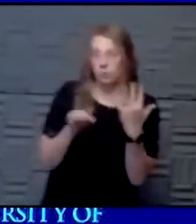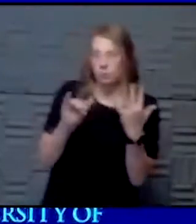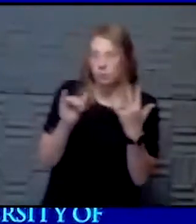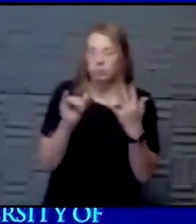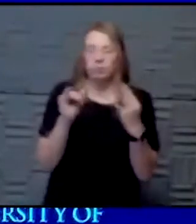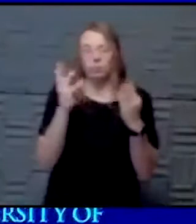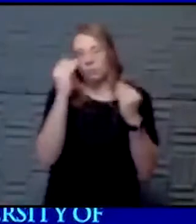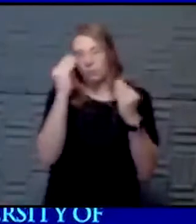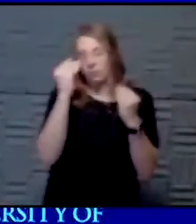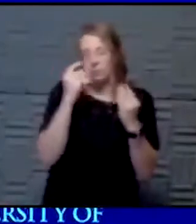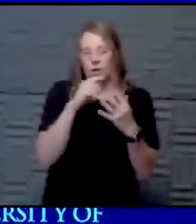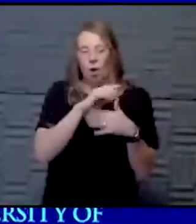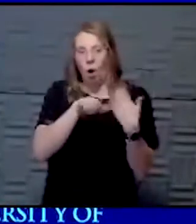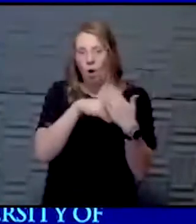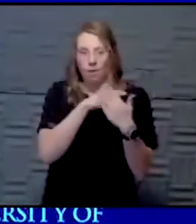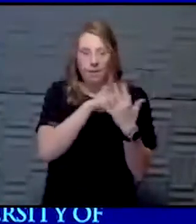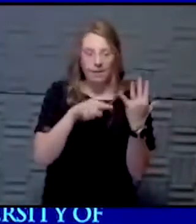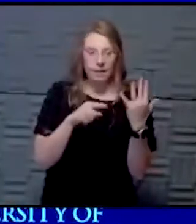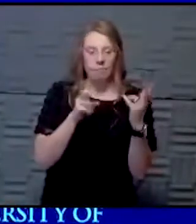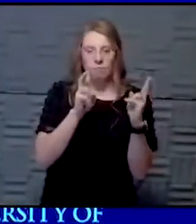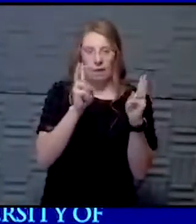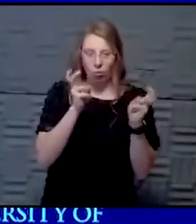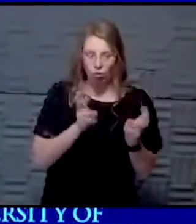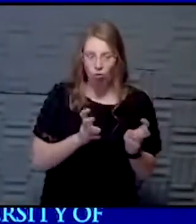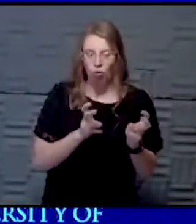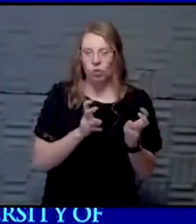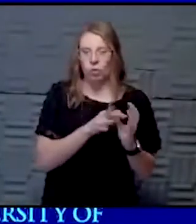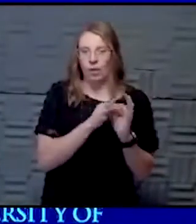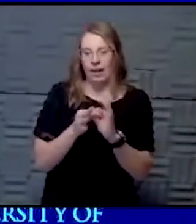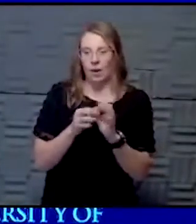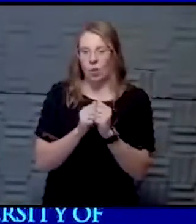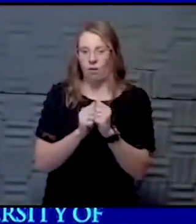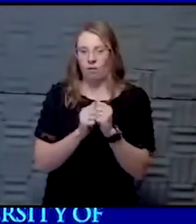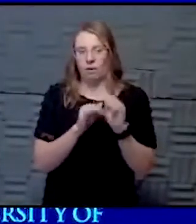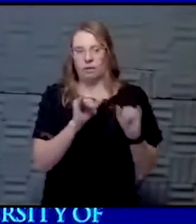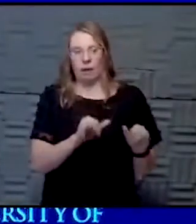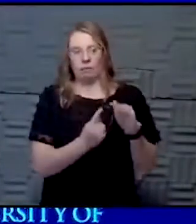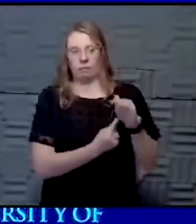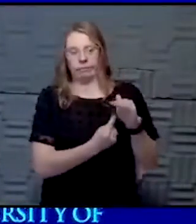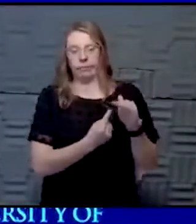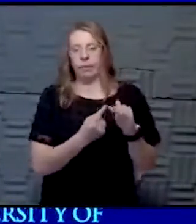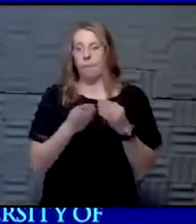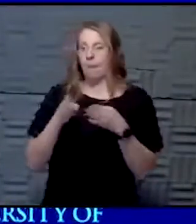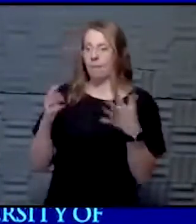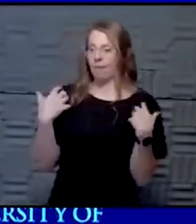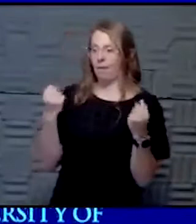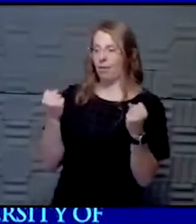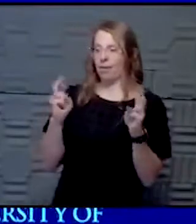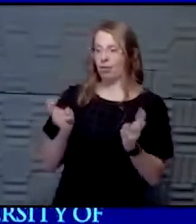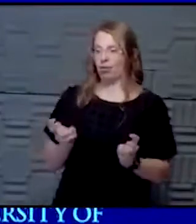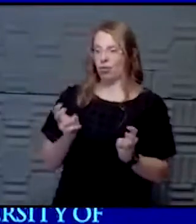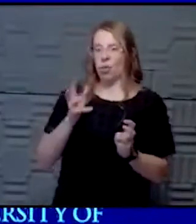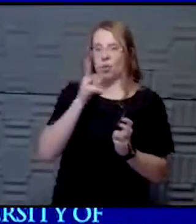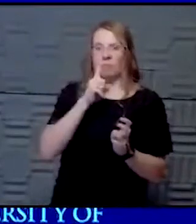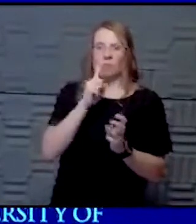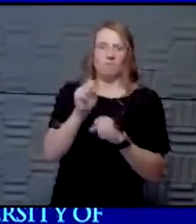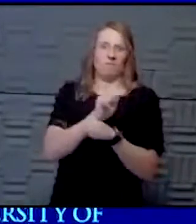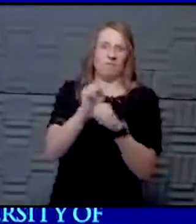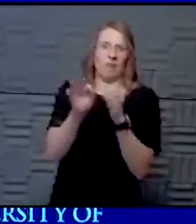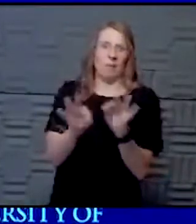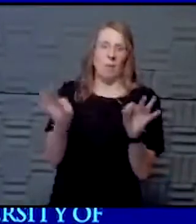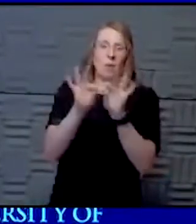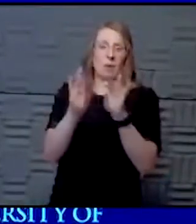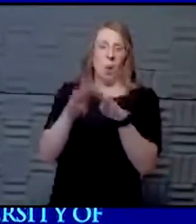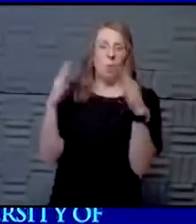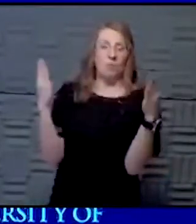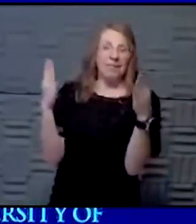And I think that what we're seeing is that right now we're saying, hey, public health issues are going to be really important, and we're going to have to open things